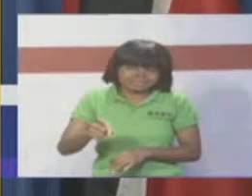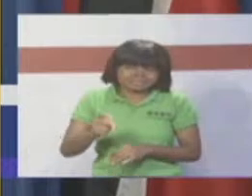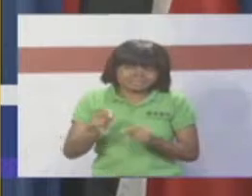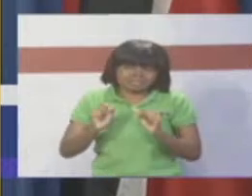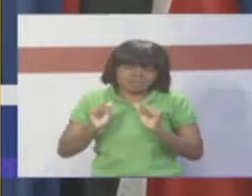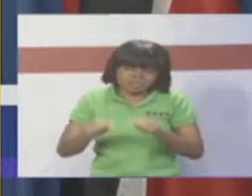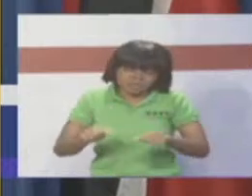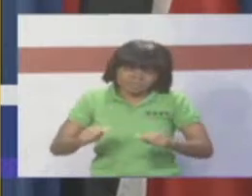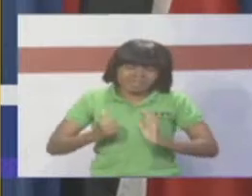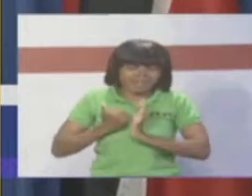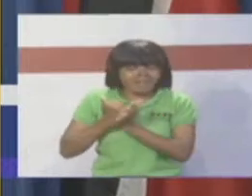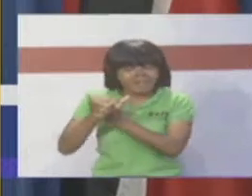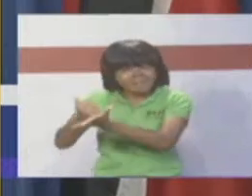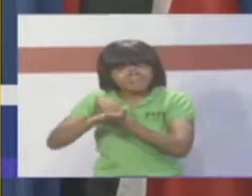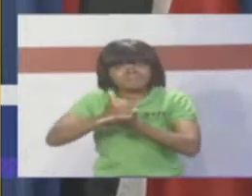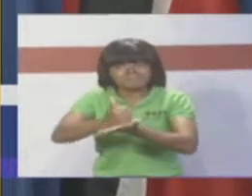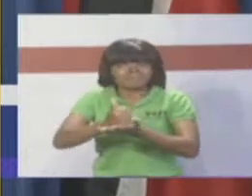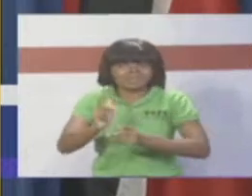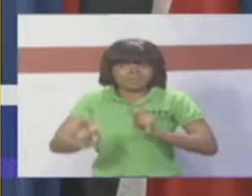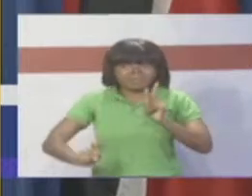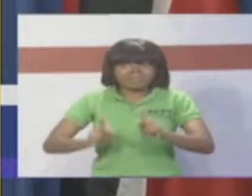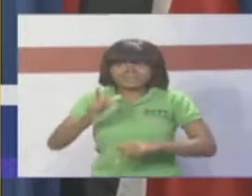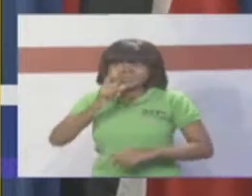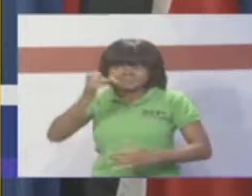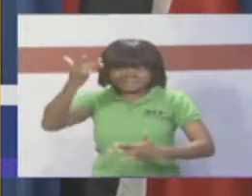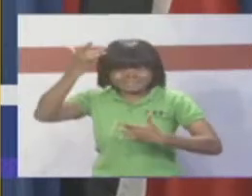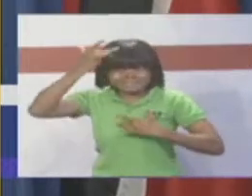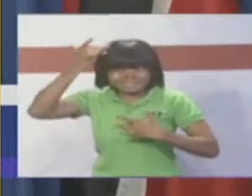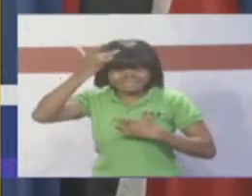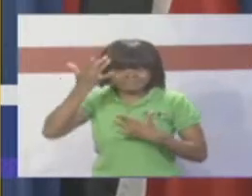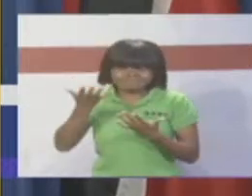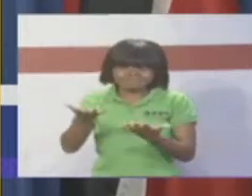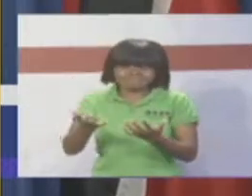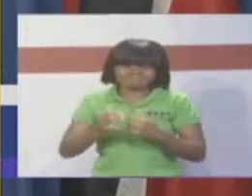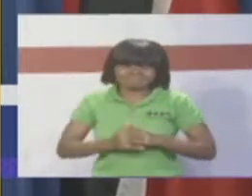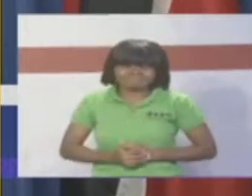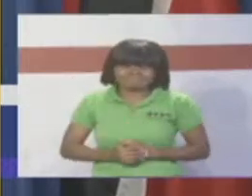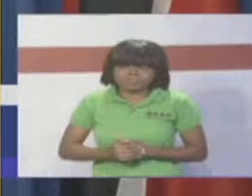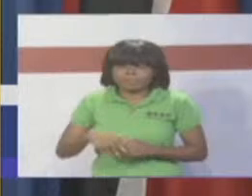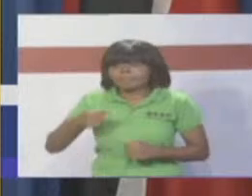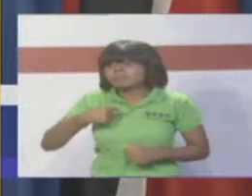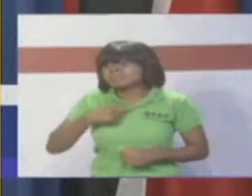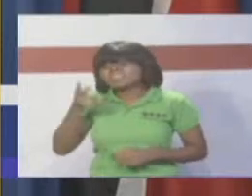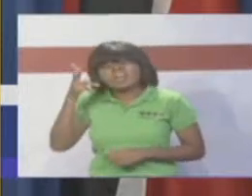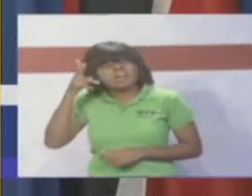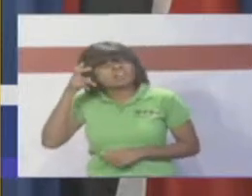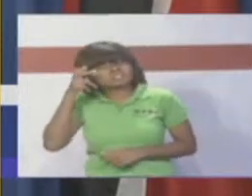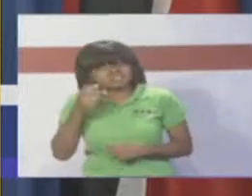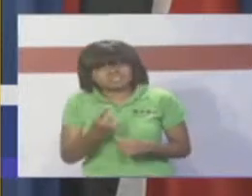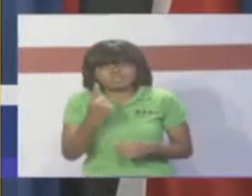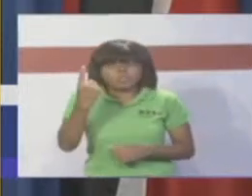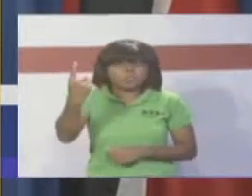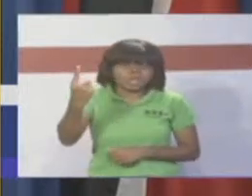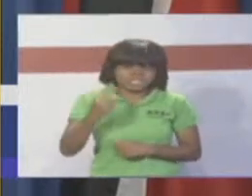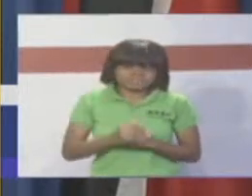I heard one of my colleagues asking for a commission of inquiry